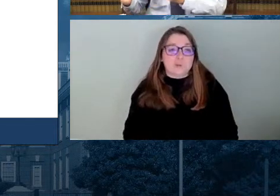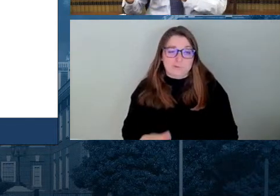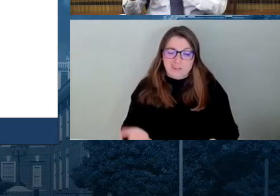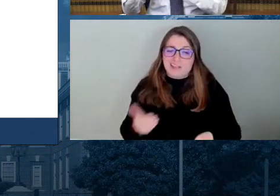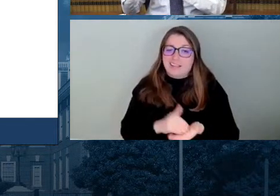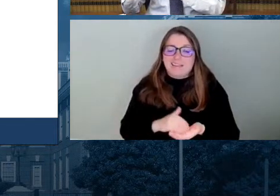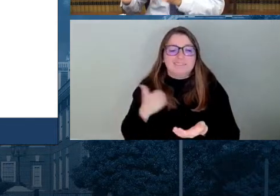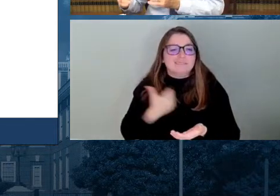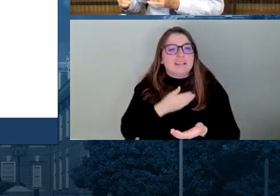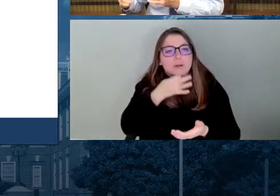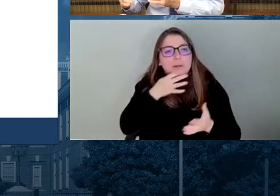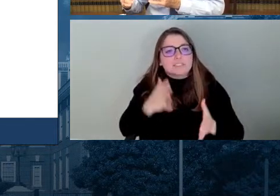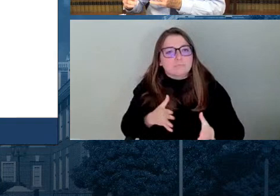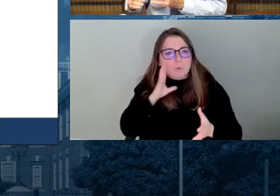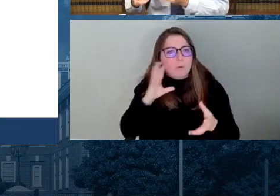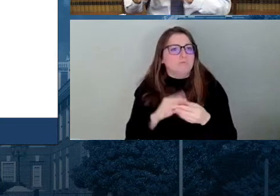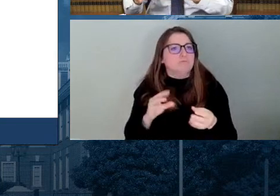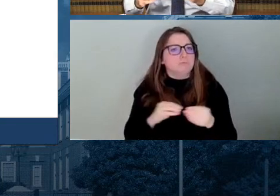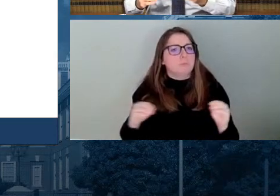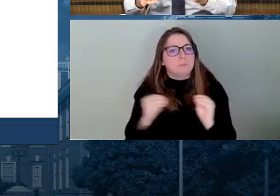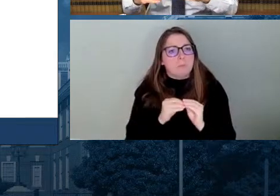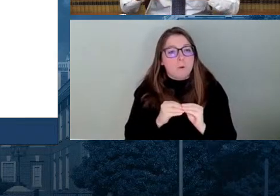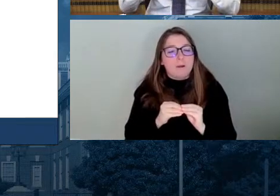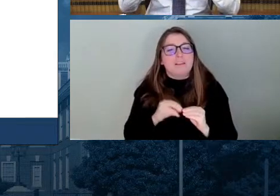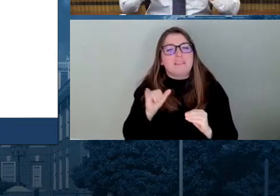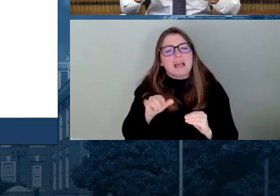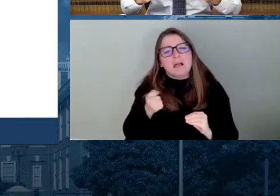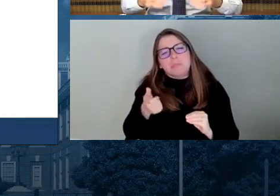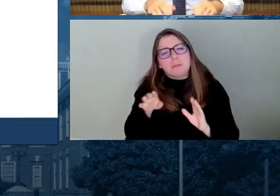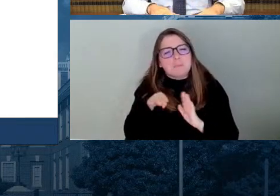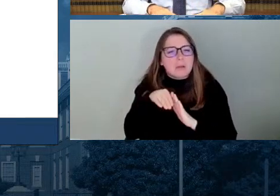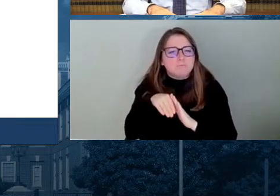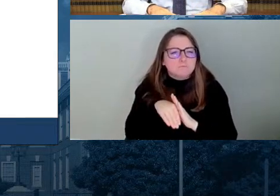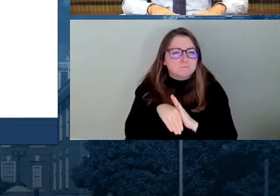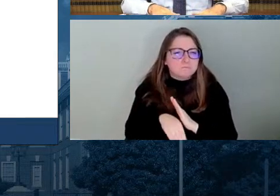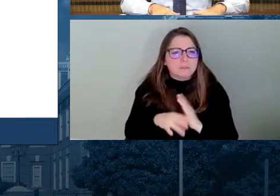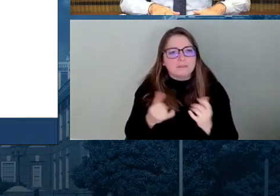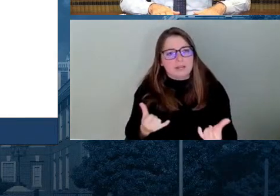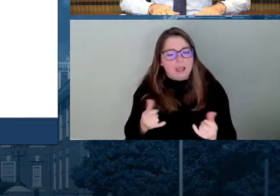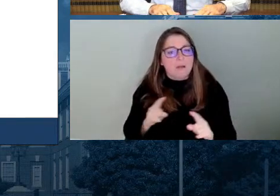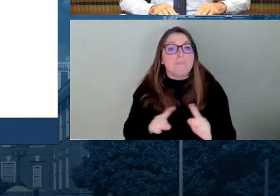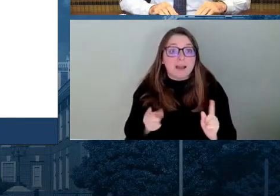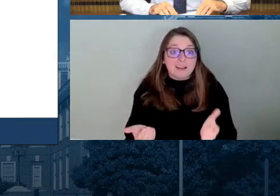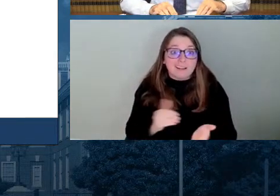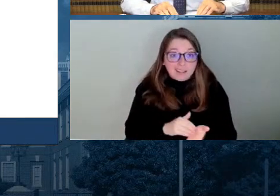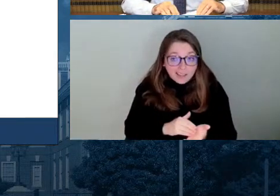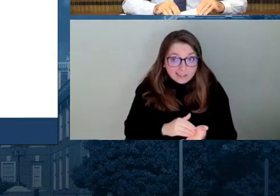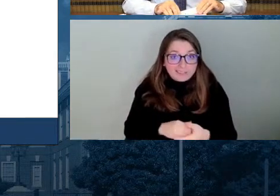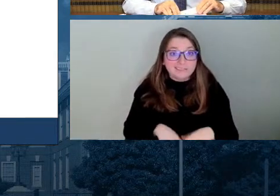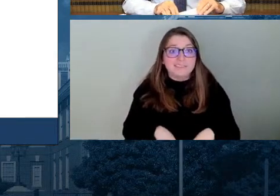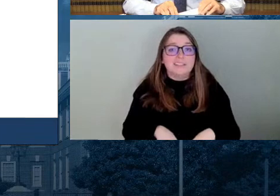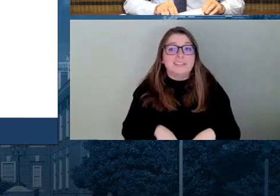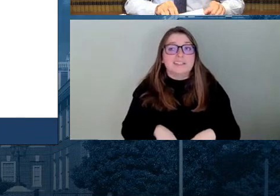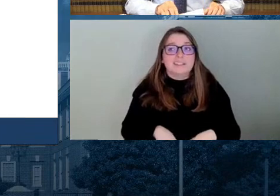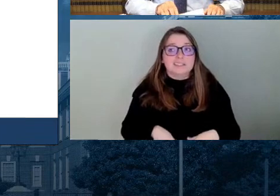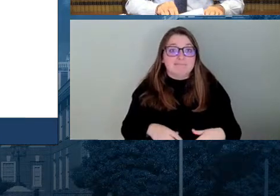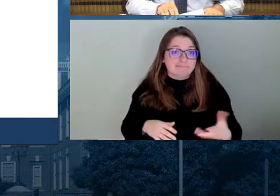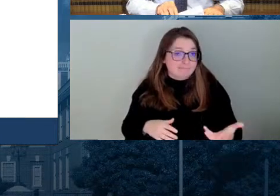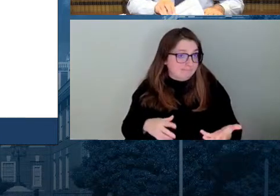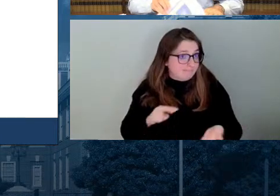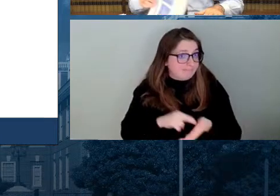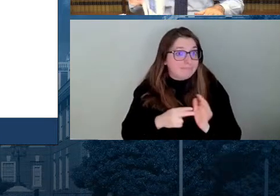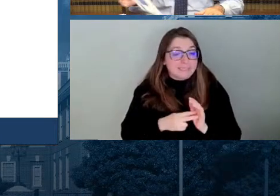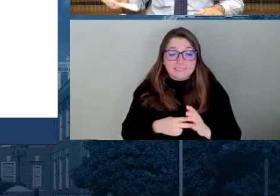our experts, that that's a little bit on the decline, but again, adds to the need for capacity